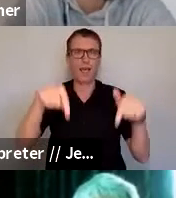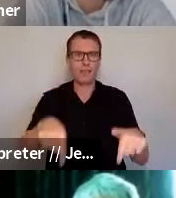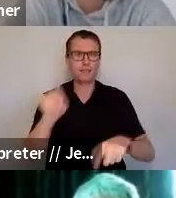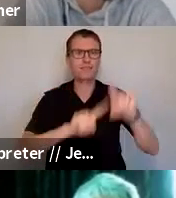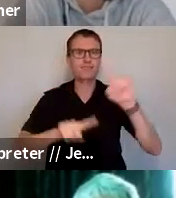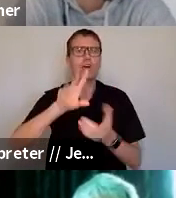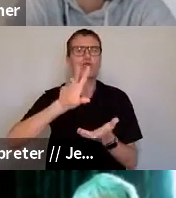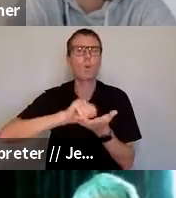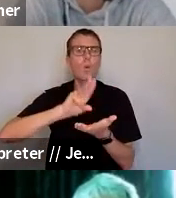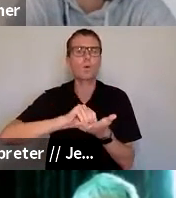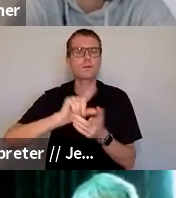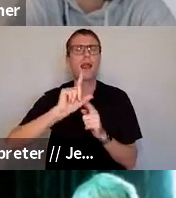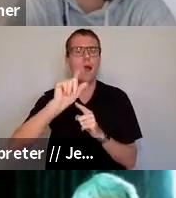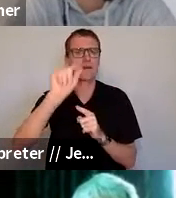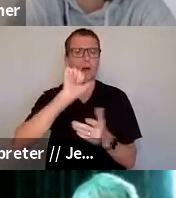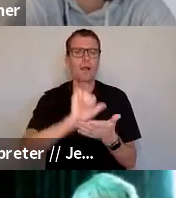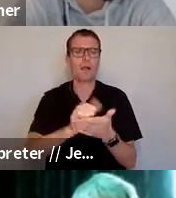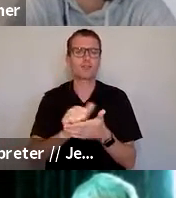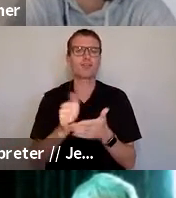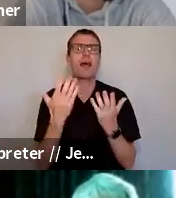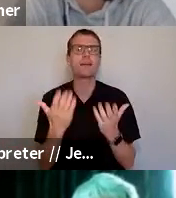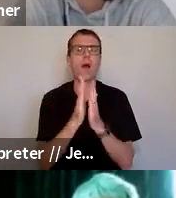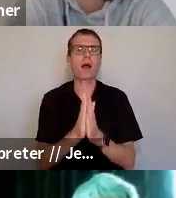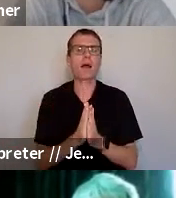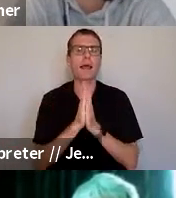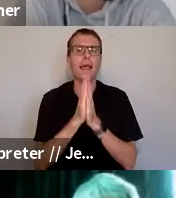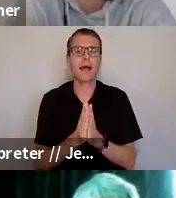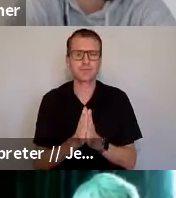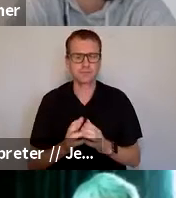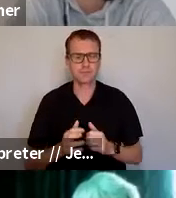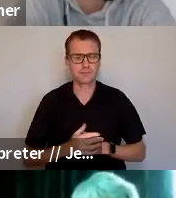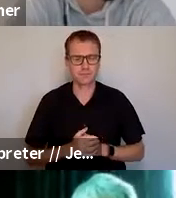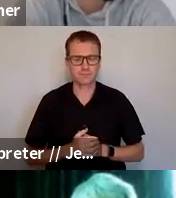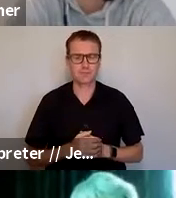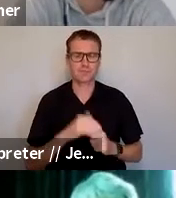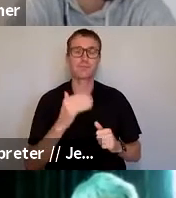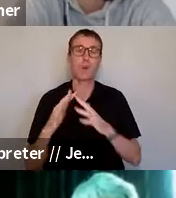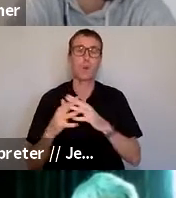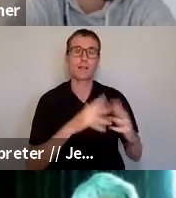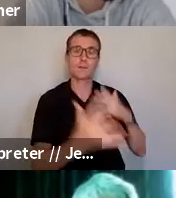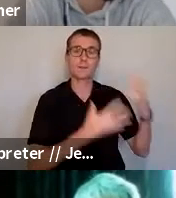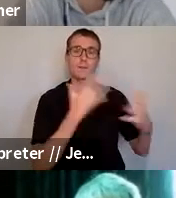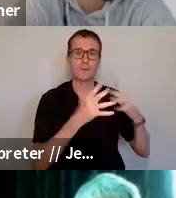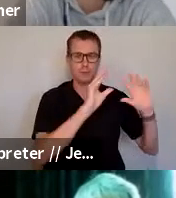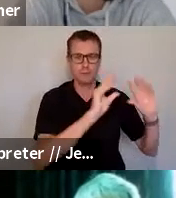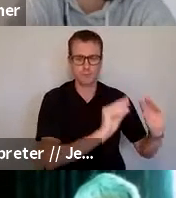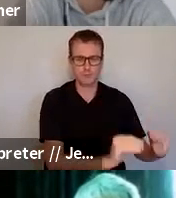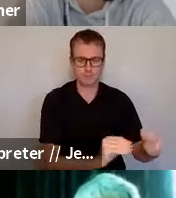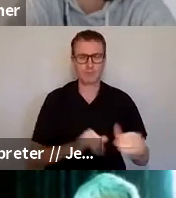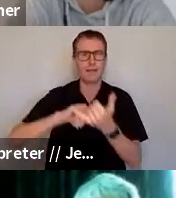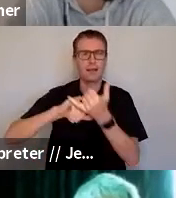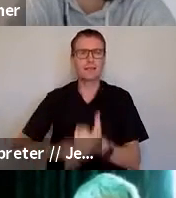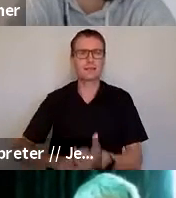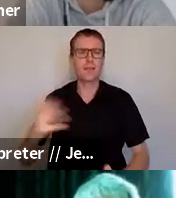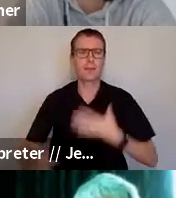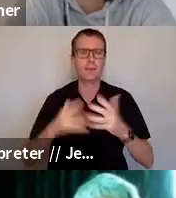Kia ora koutou. Here's the karakia. Whakataka te hau ki te ura, whakataka te hau ki te taonga. Kia